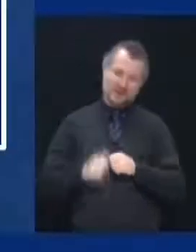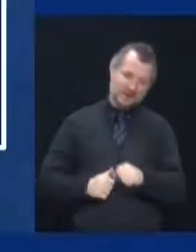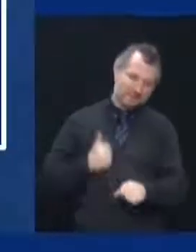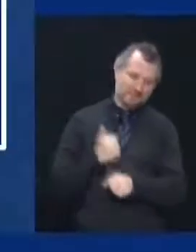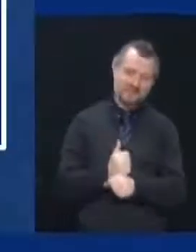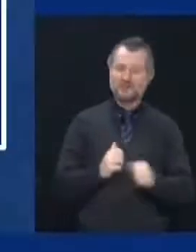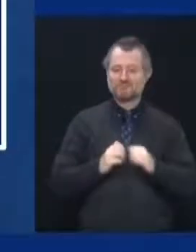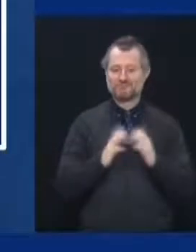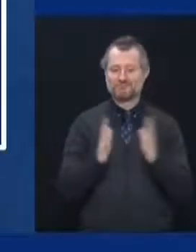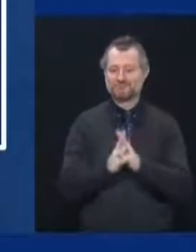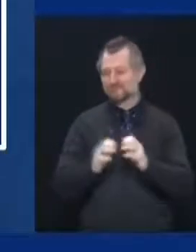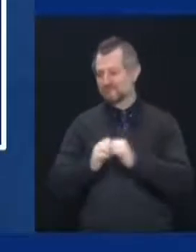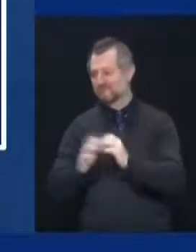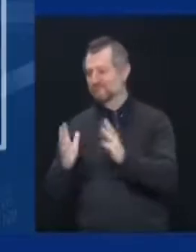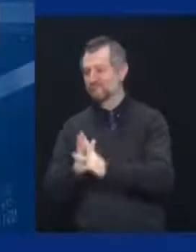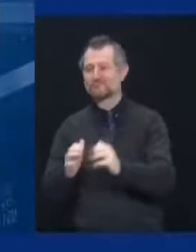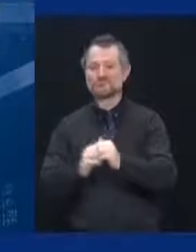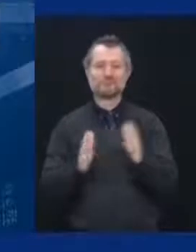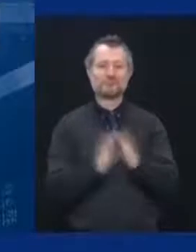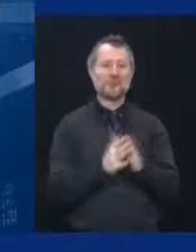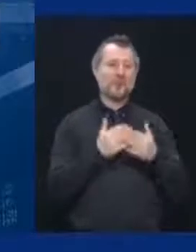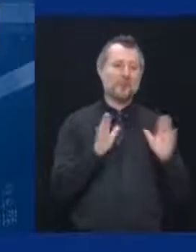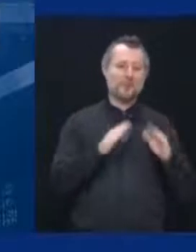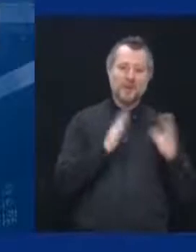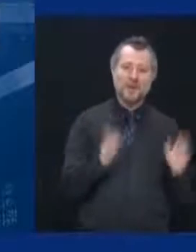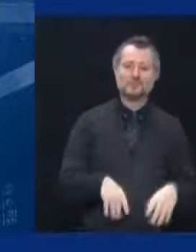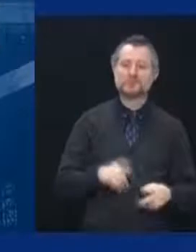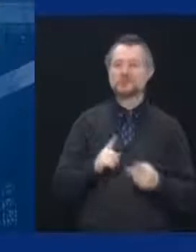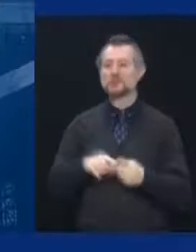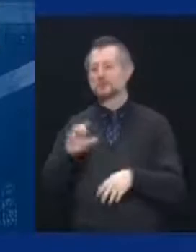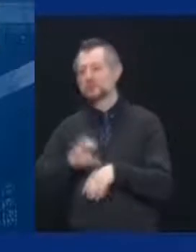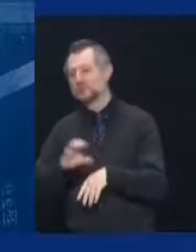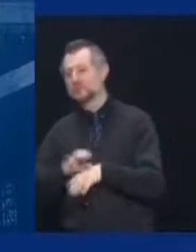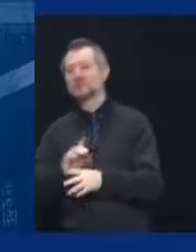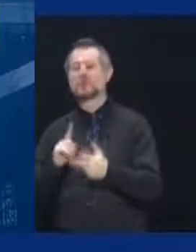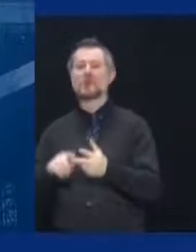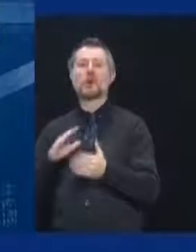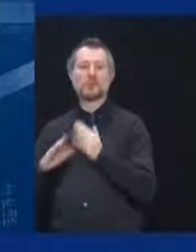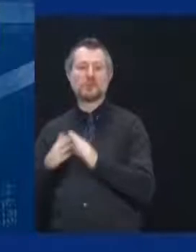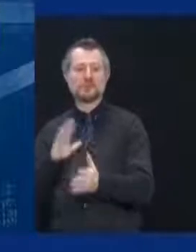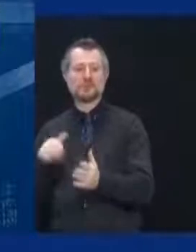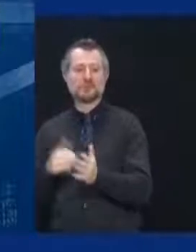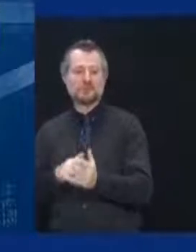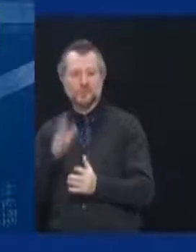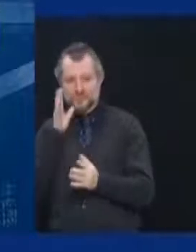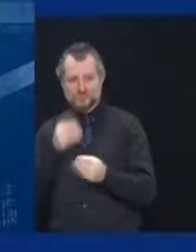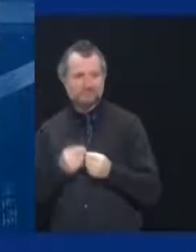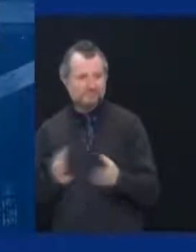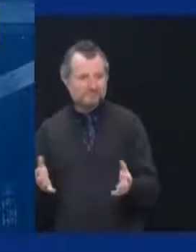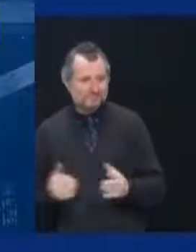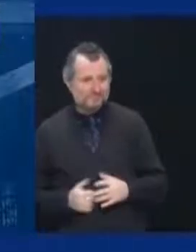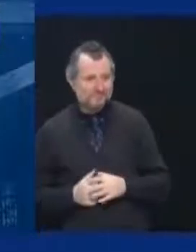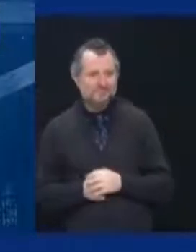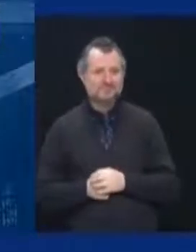would supplement that. That's public housing, churches, and community centers. We're setting up